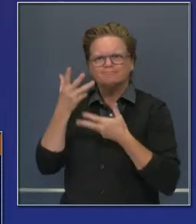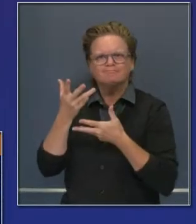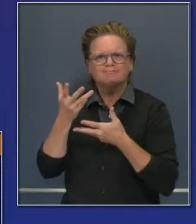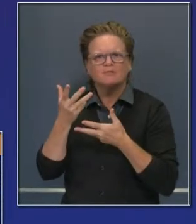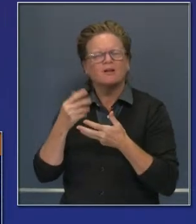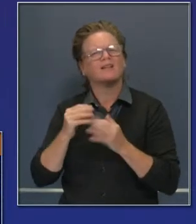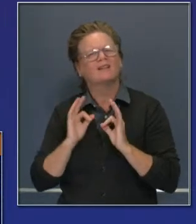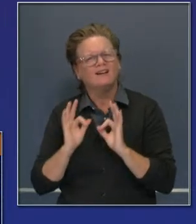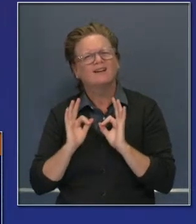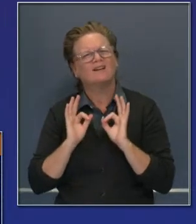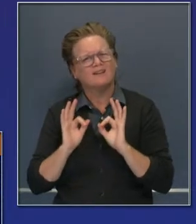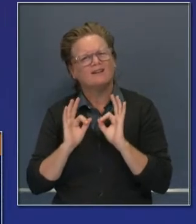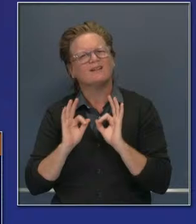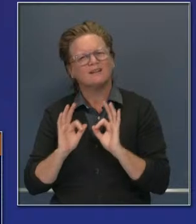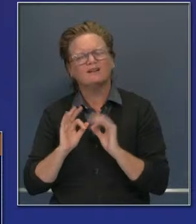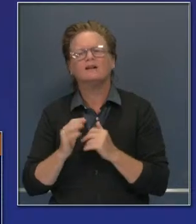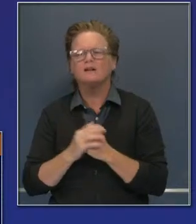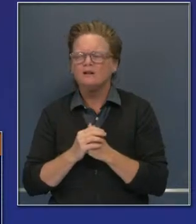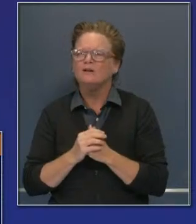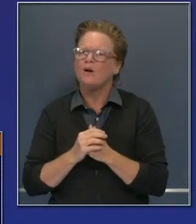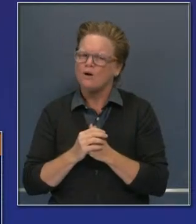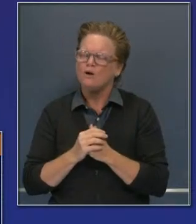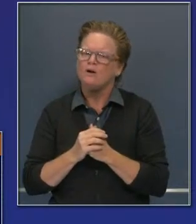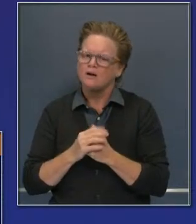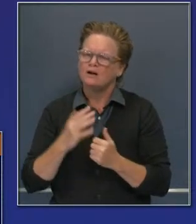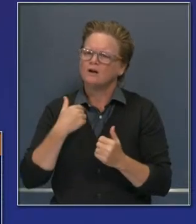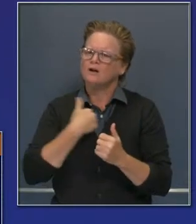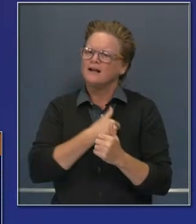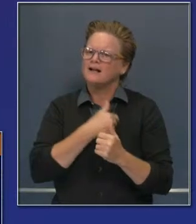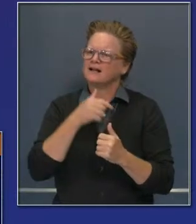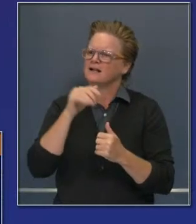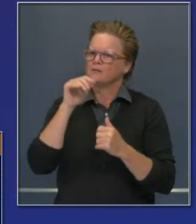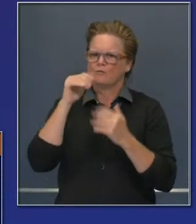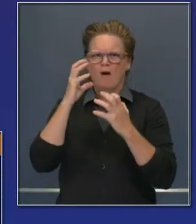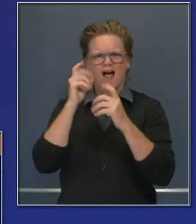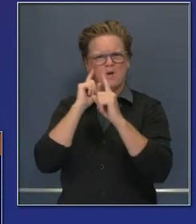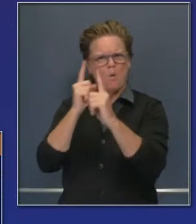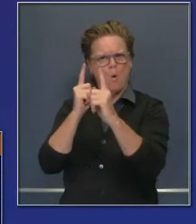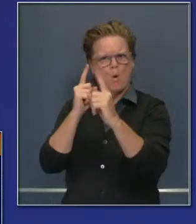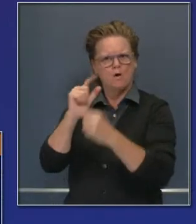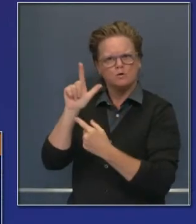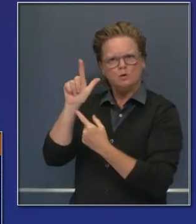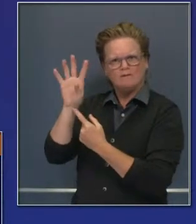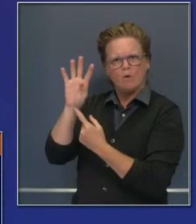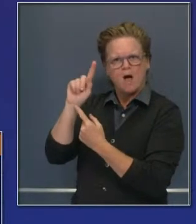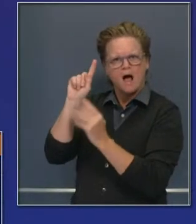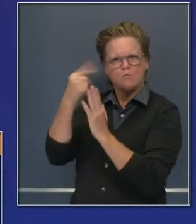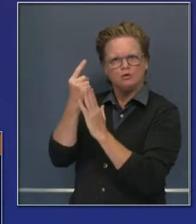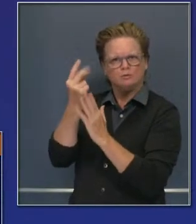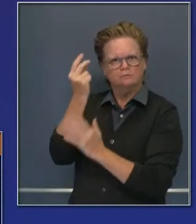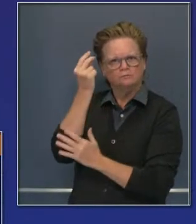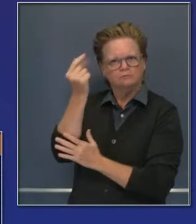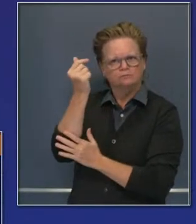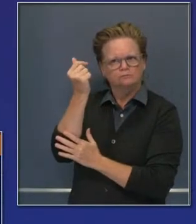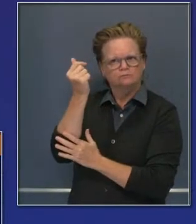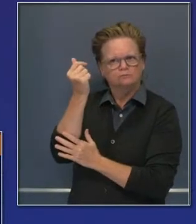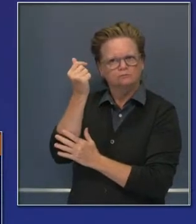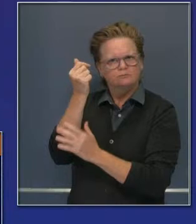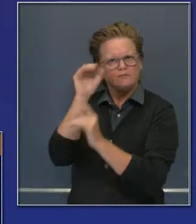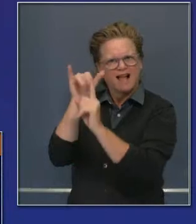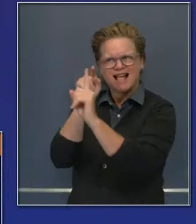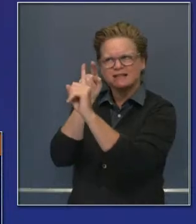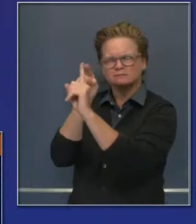test results back within that 24-hour period as a benchmark, as a foundational